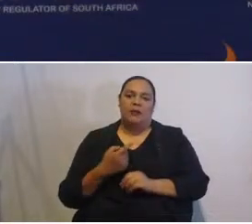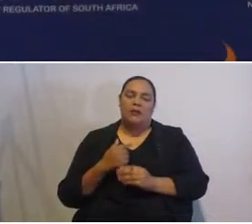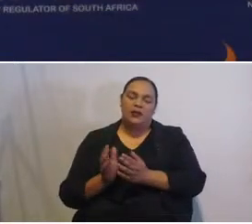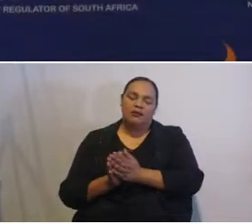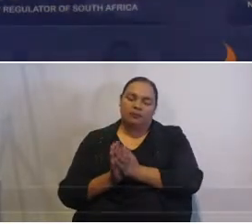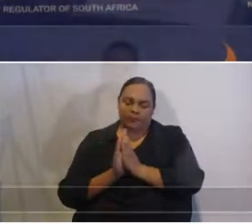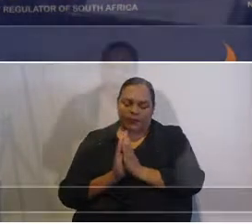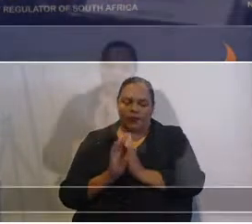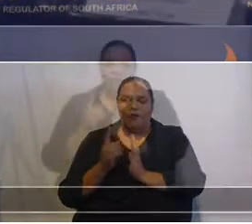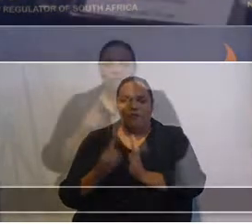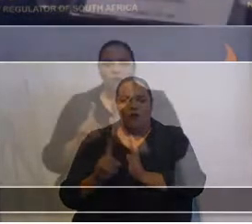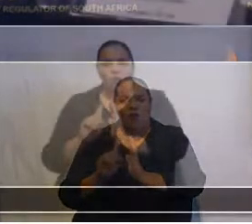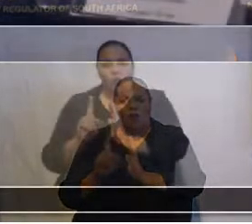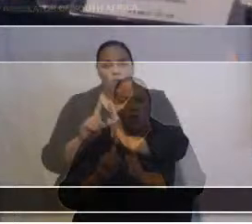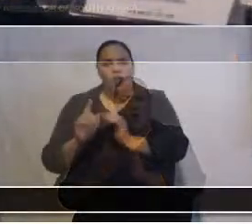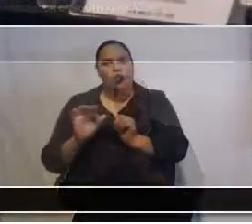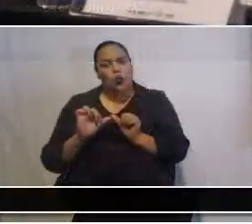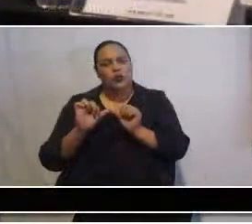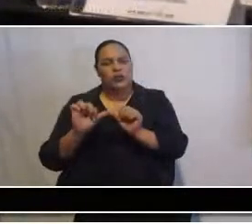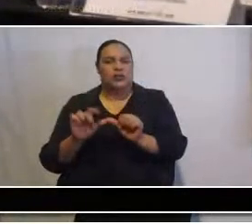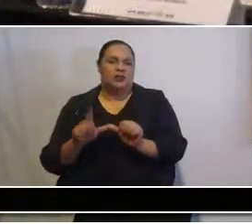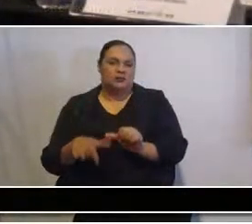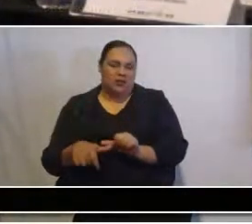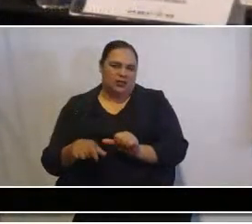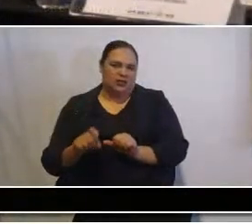for some consistency.